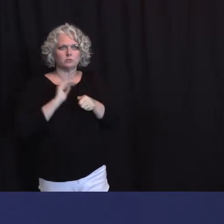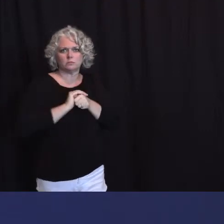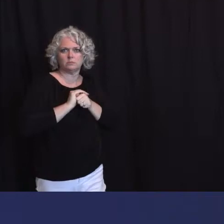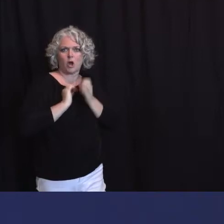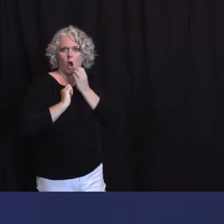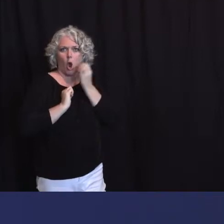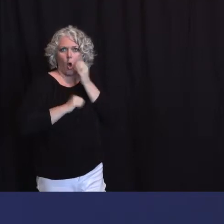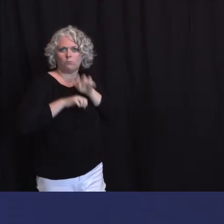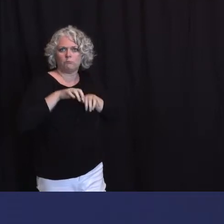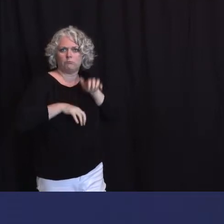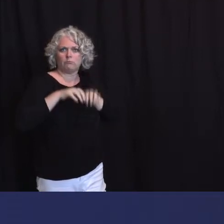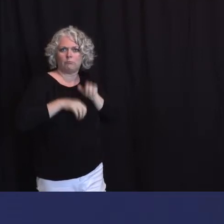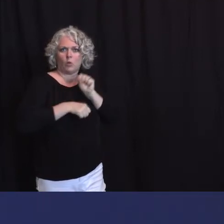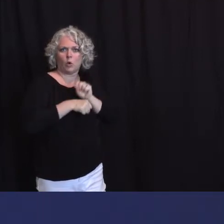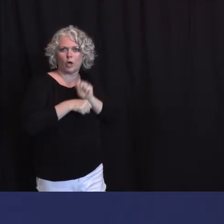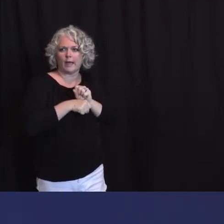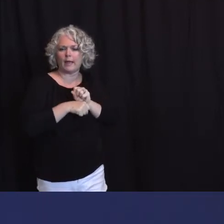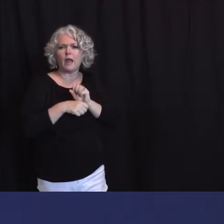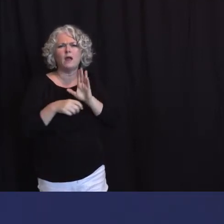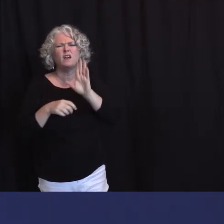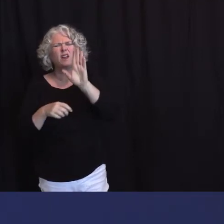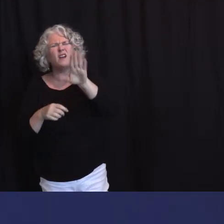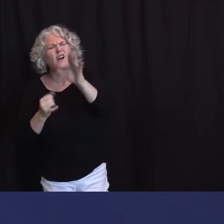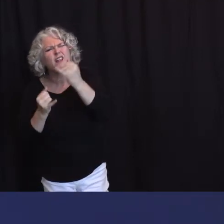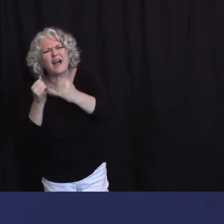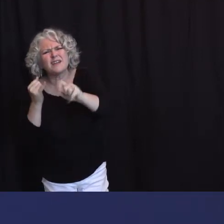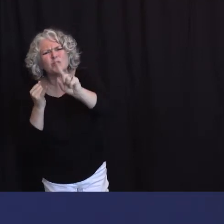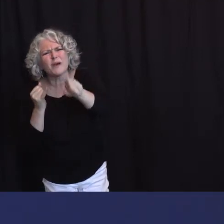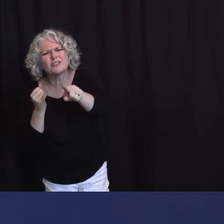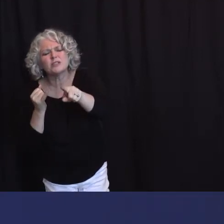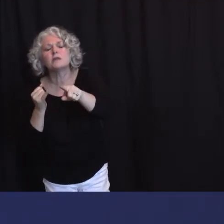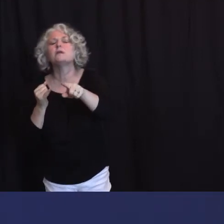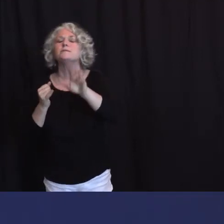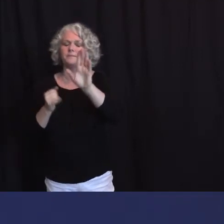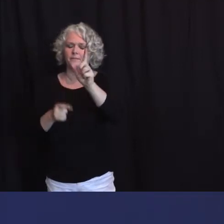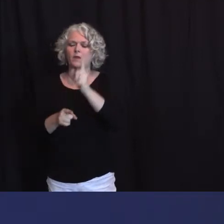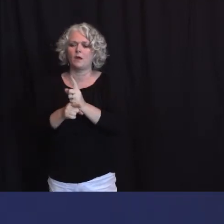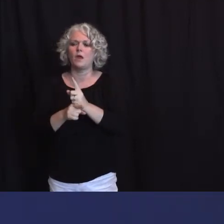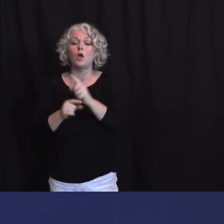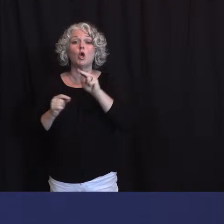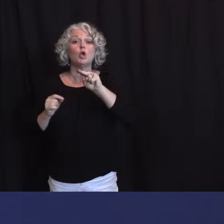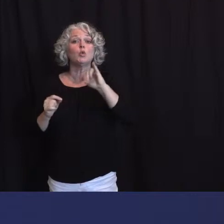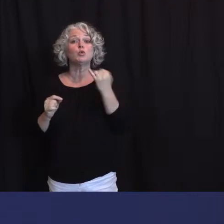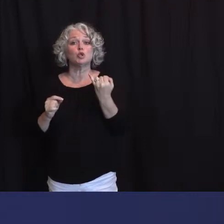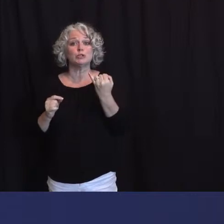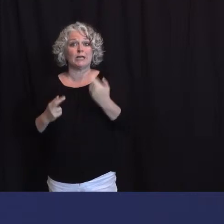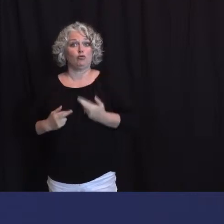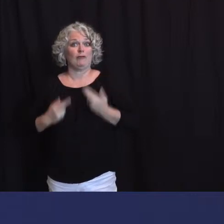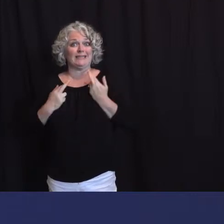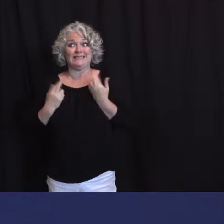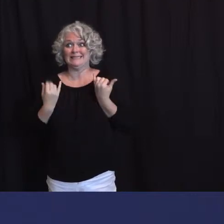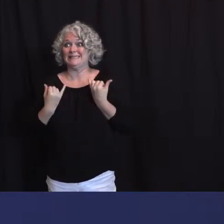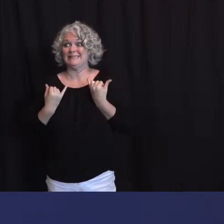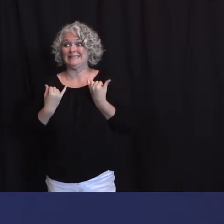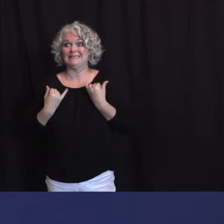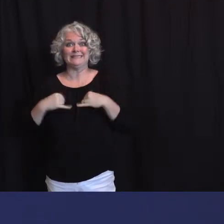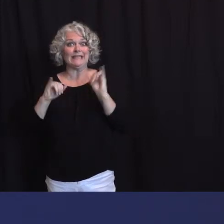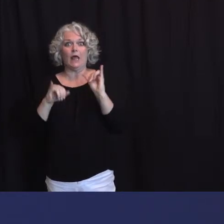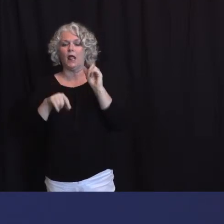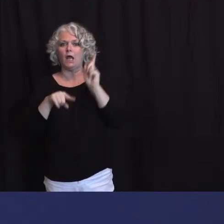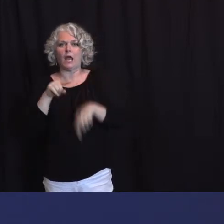unemployment? Get what, sir? What do you tell New Jersey residents who are still unable to get